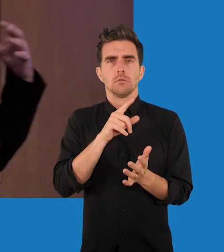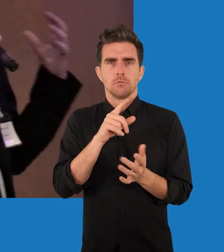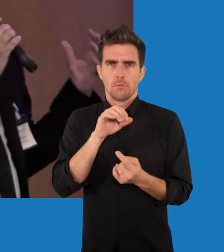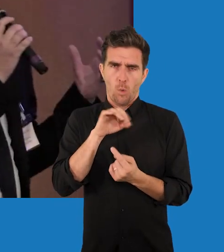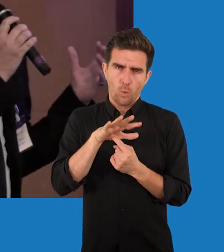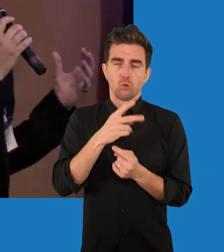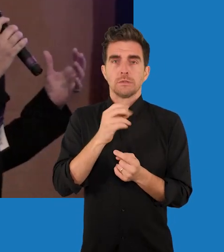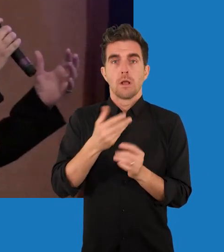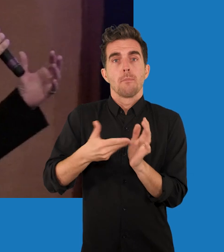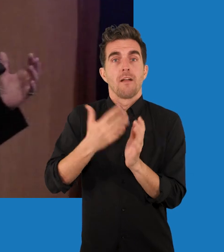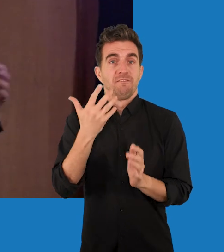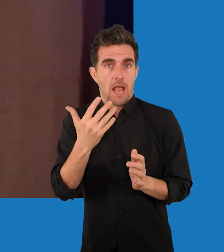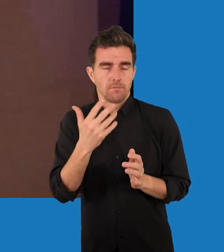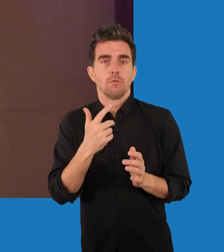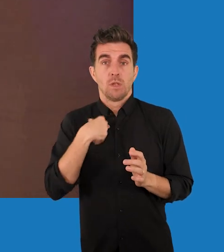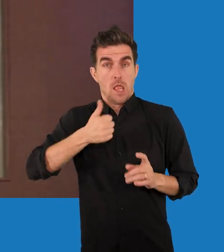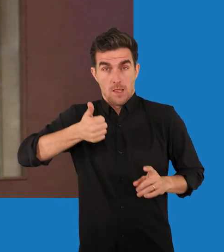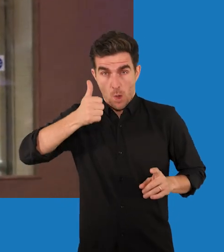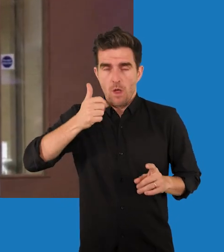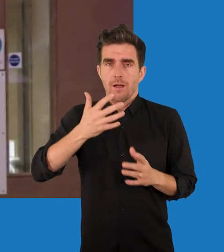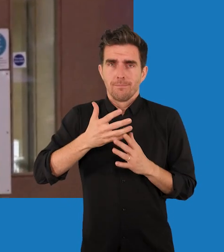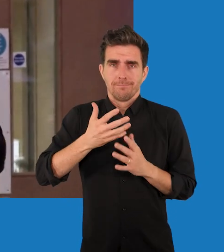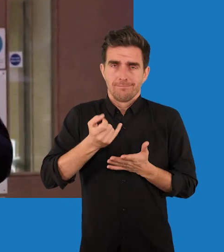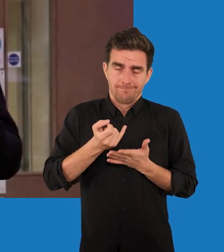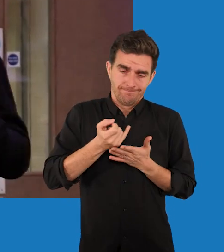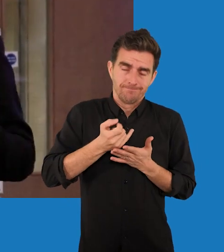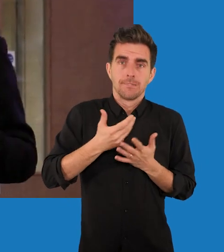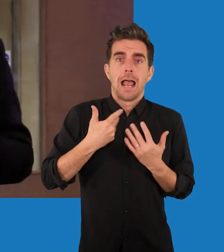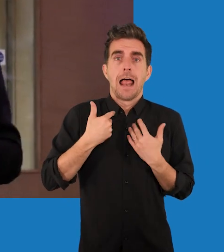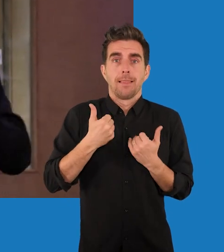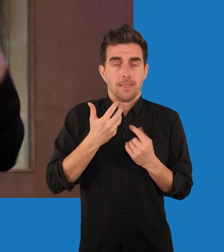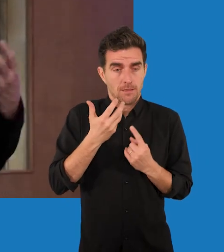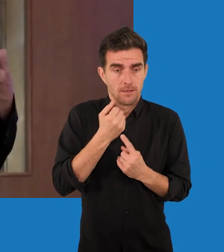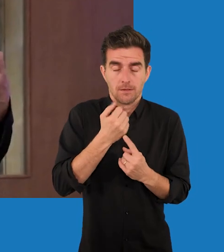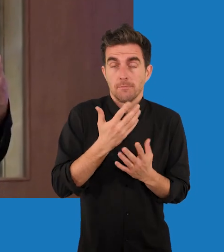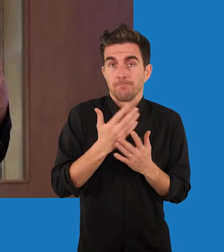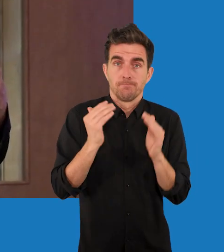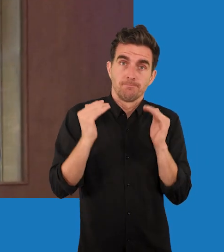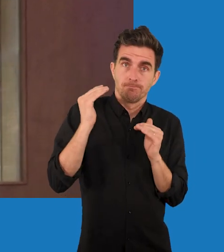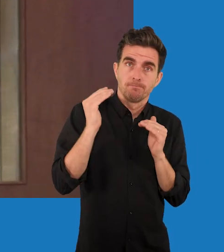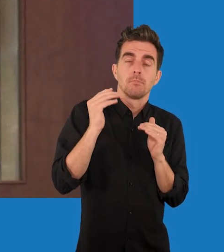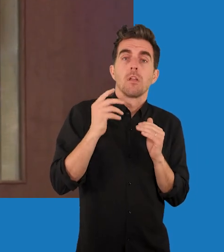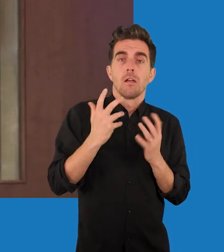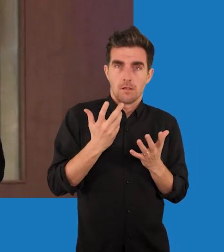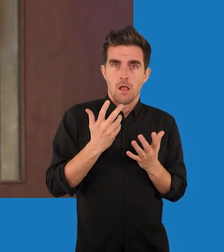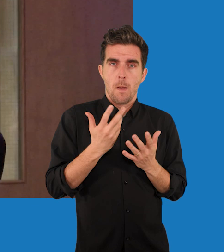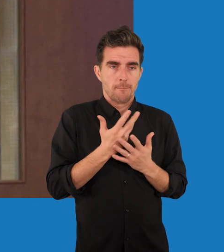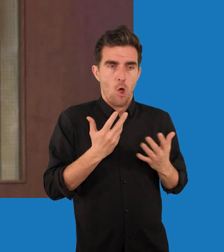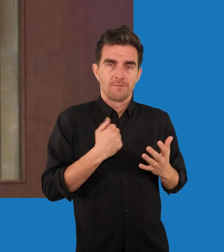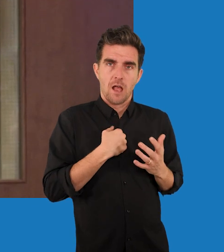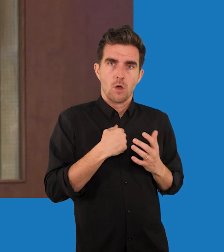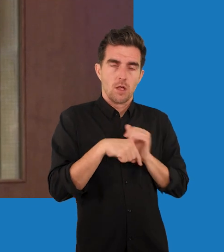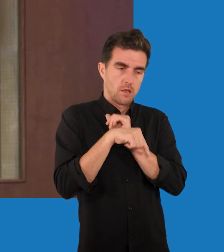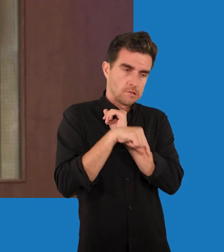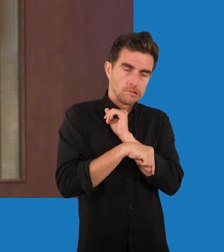of our core 20+5. We do know that they have poorer health outcomes and live in